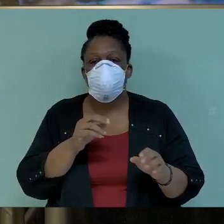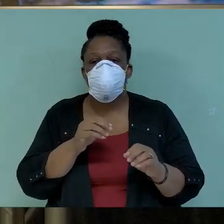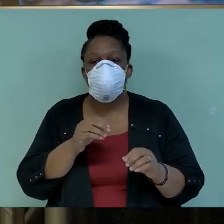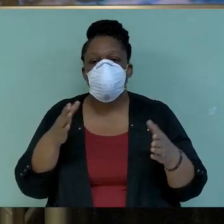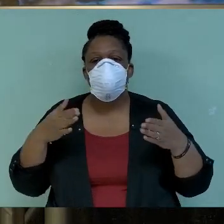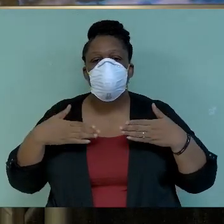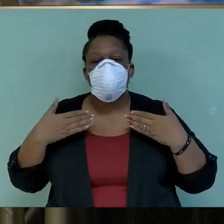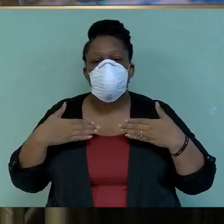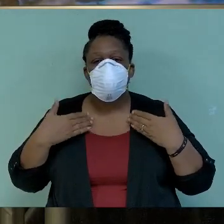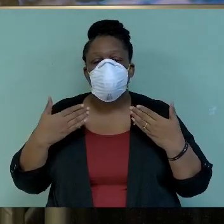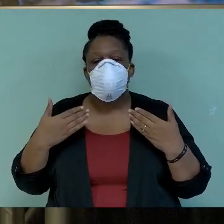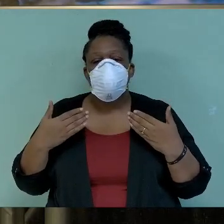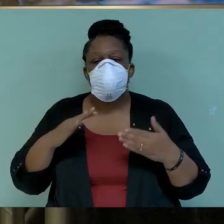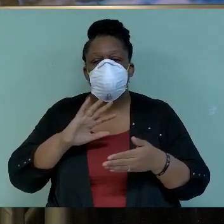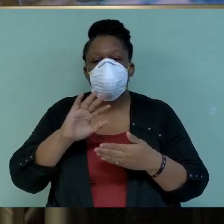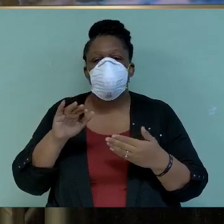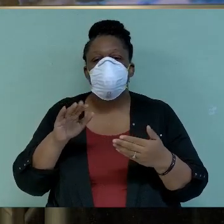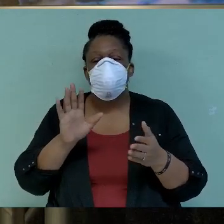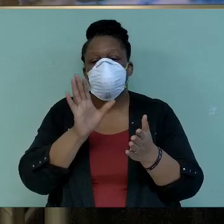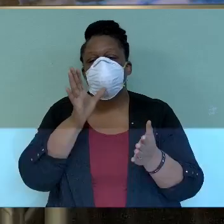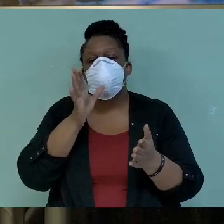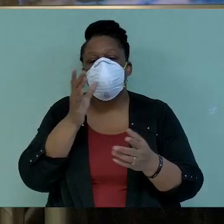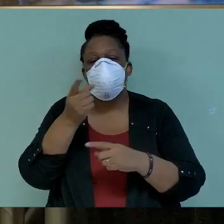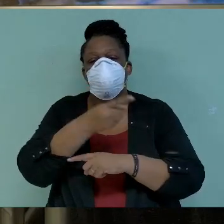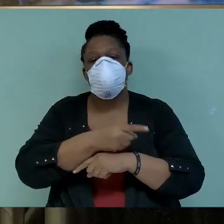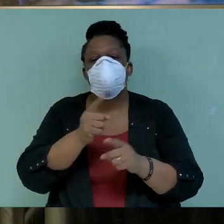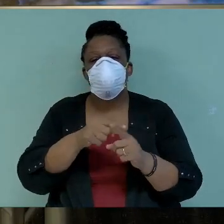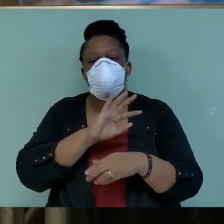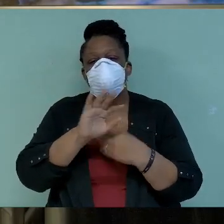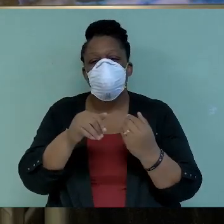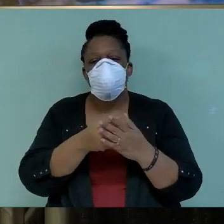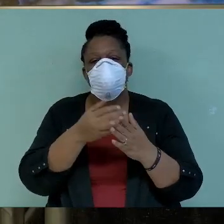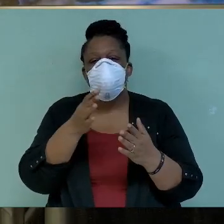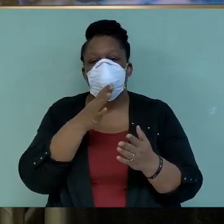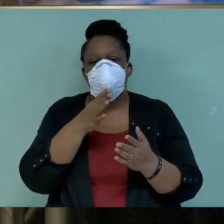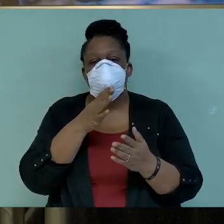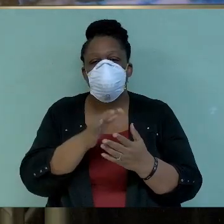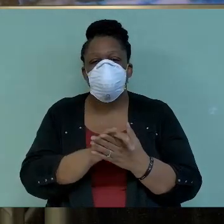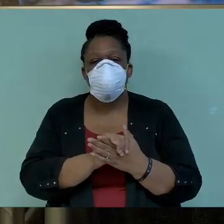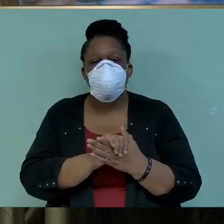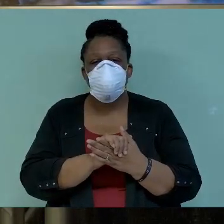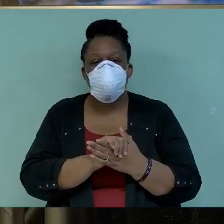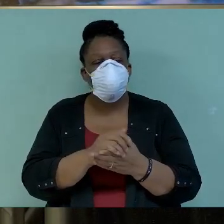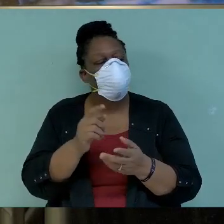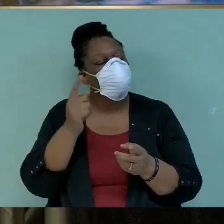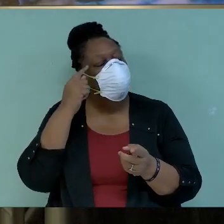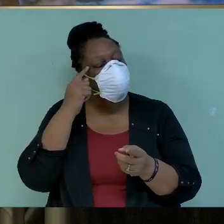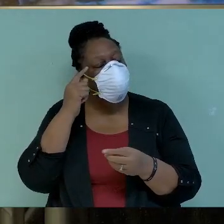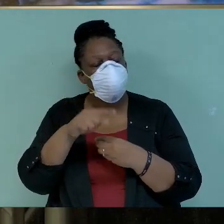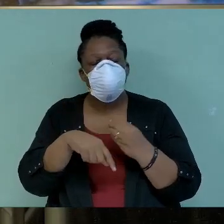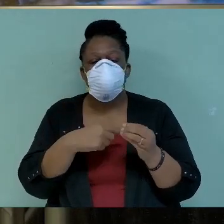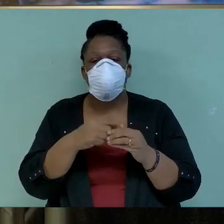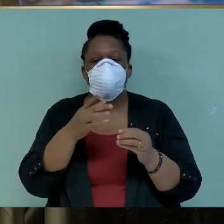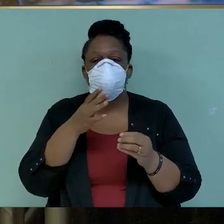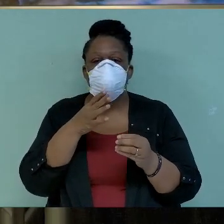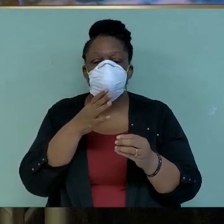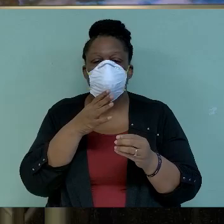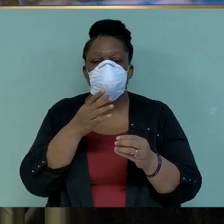Mother's Day to all mothers. When we think about mothers, we view them as a symbol of